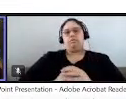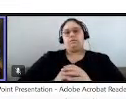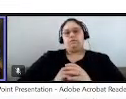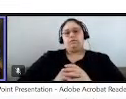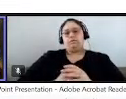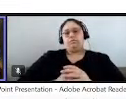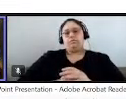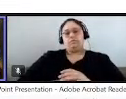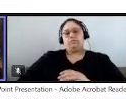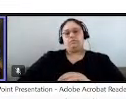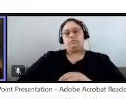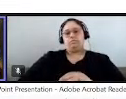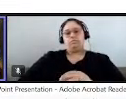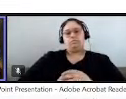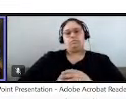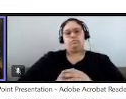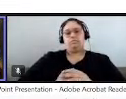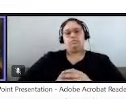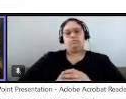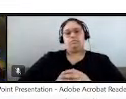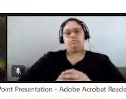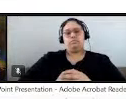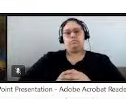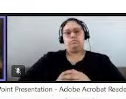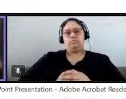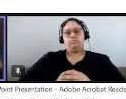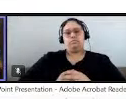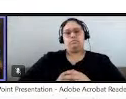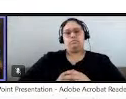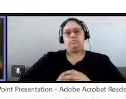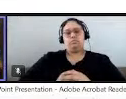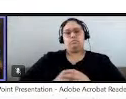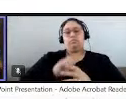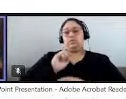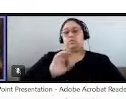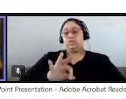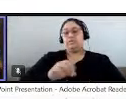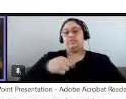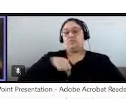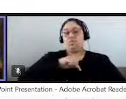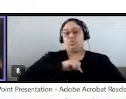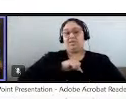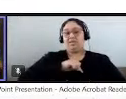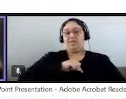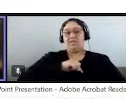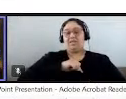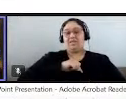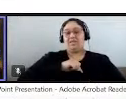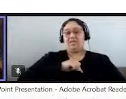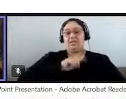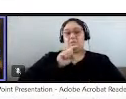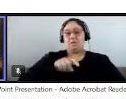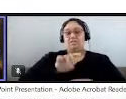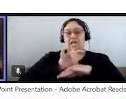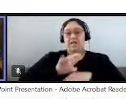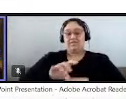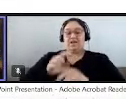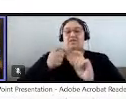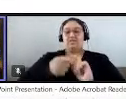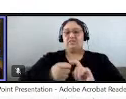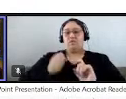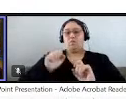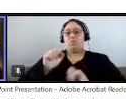if we have to react and we have to be advised from the official side as